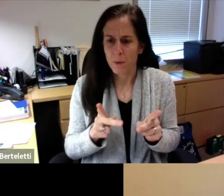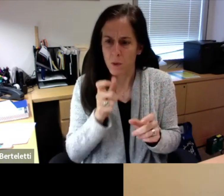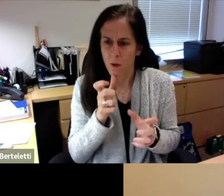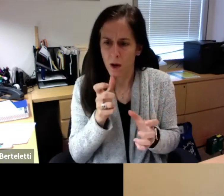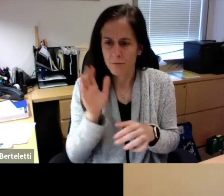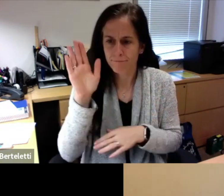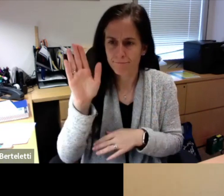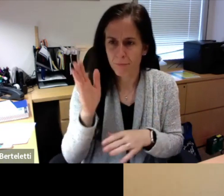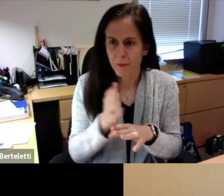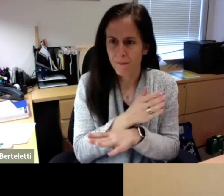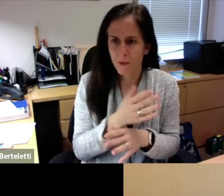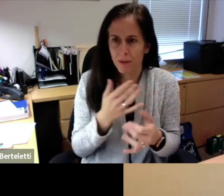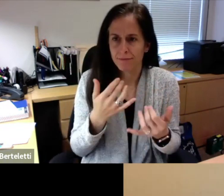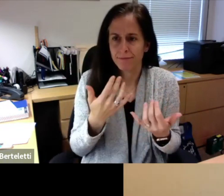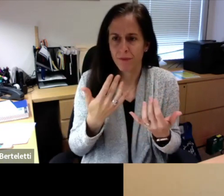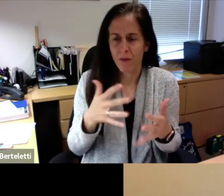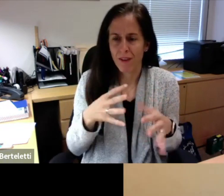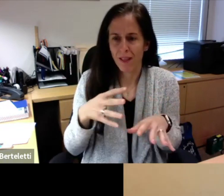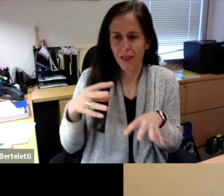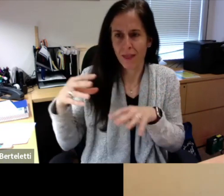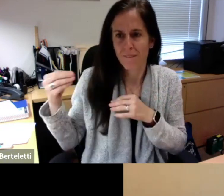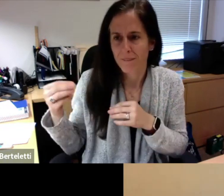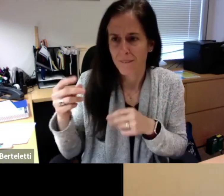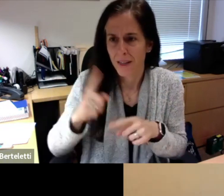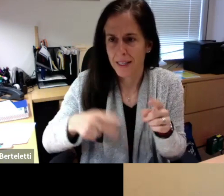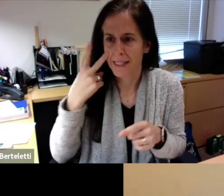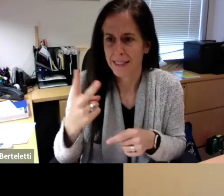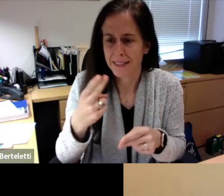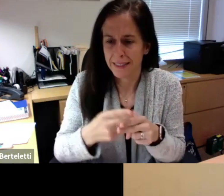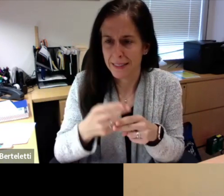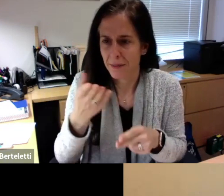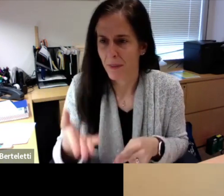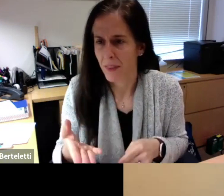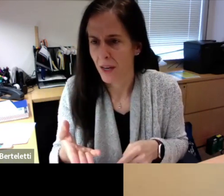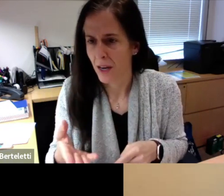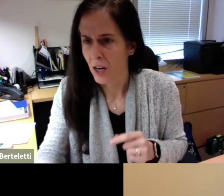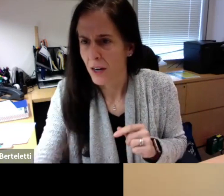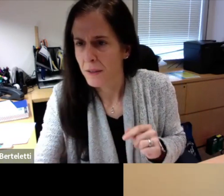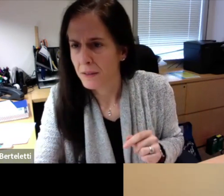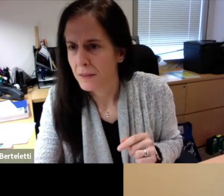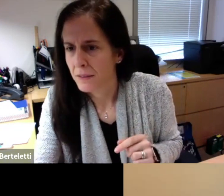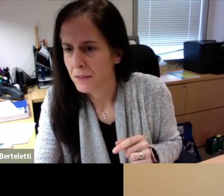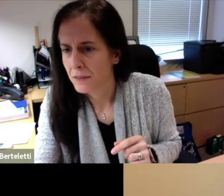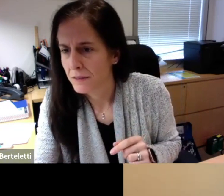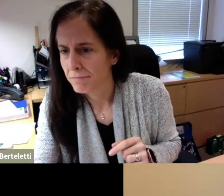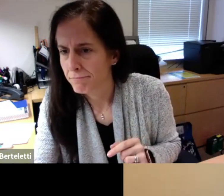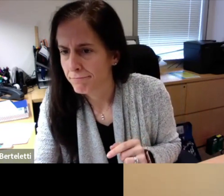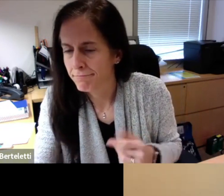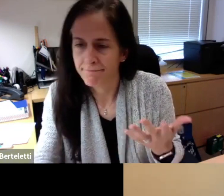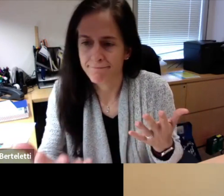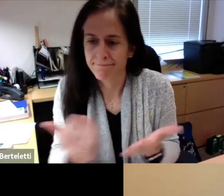Unfortunately, the person who had raised their hand before I don't see their name on the participant list anymore. So